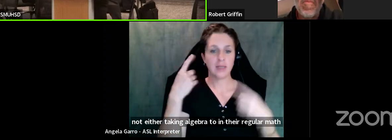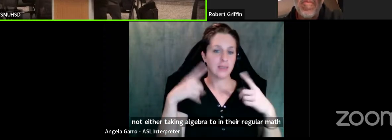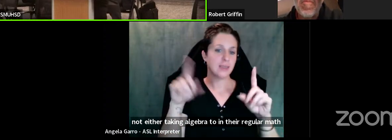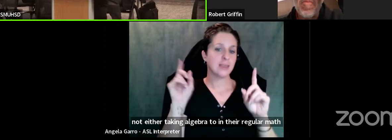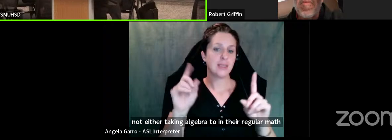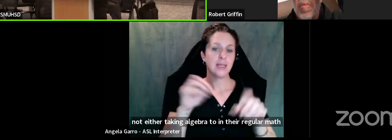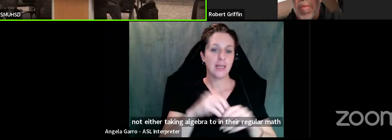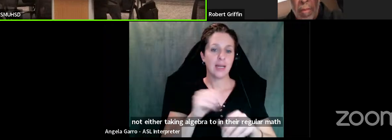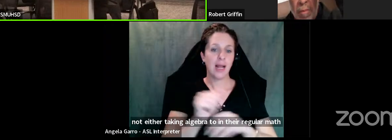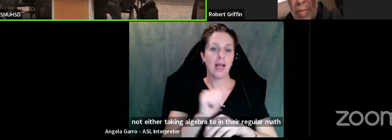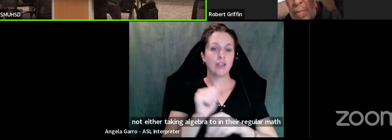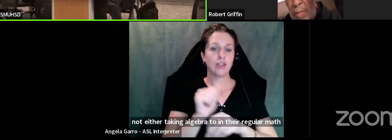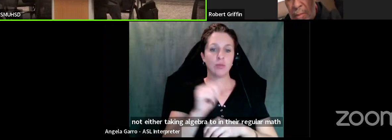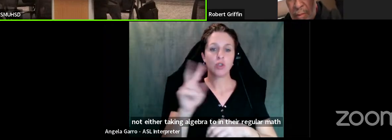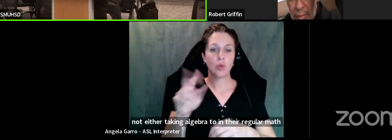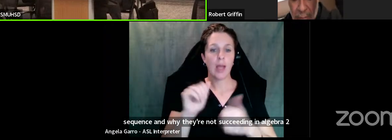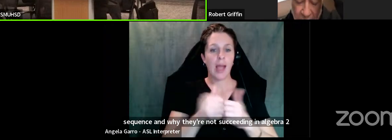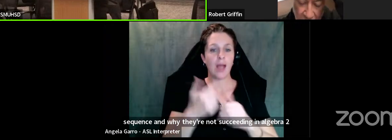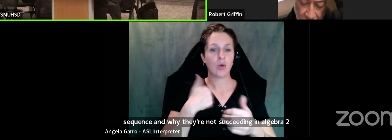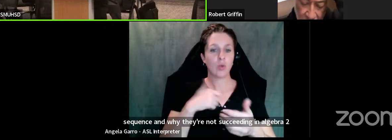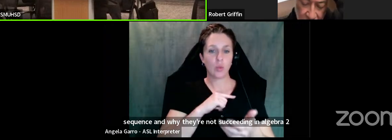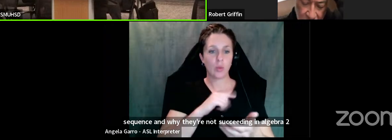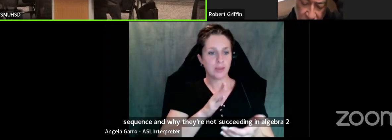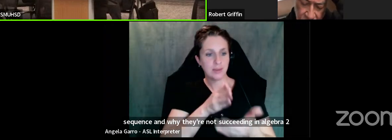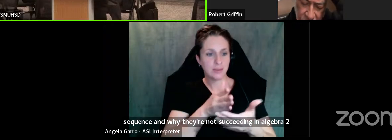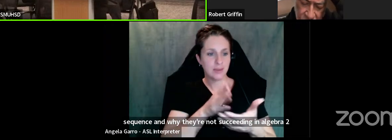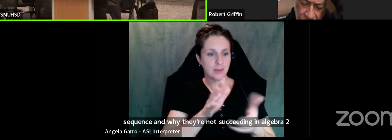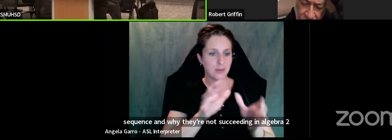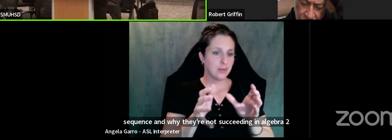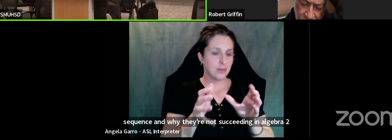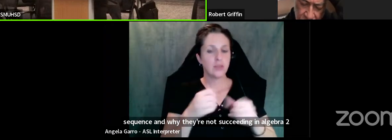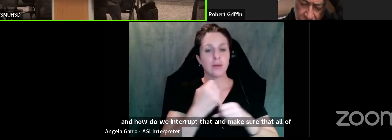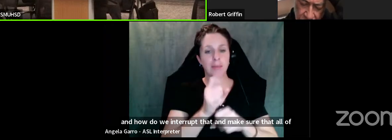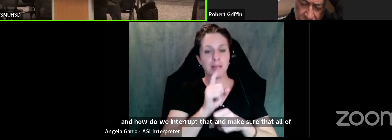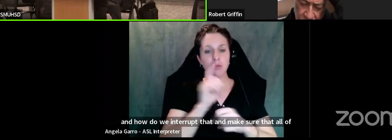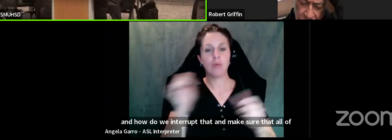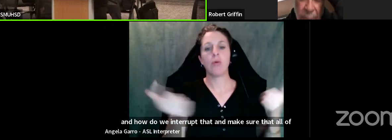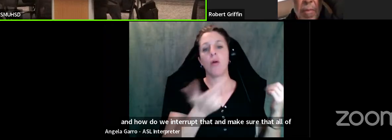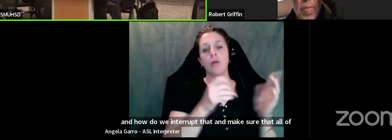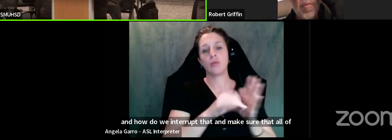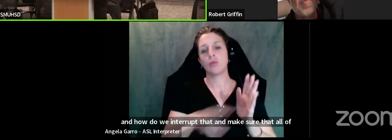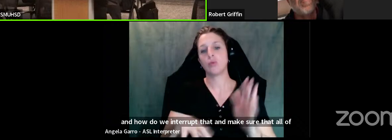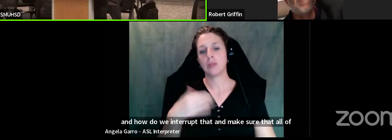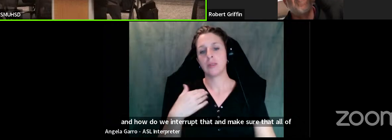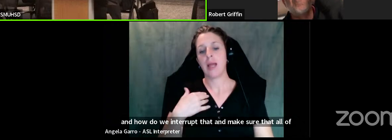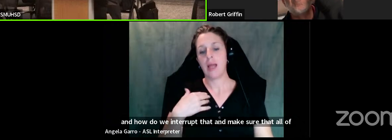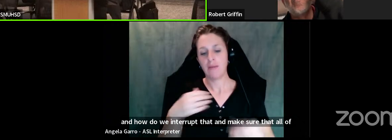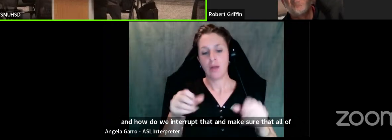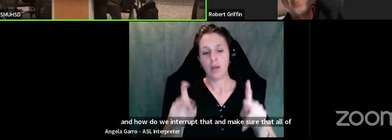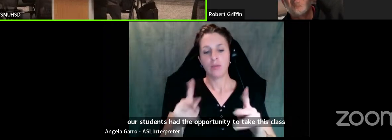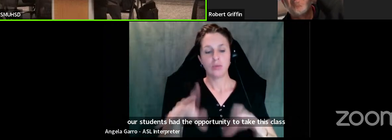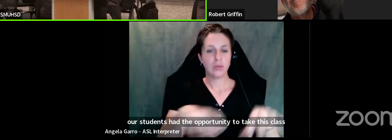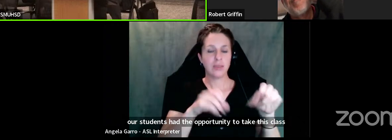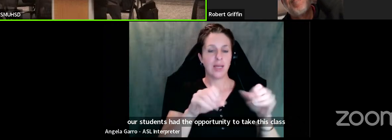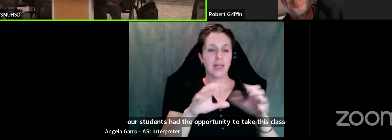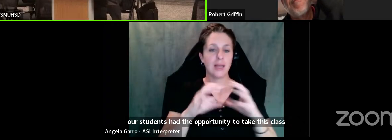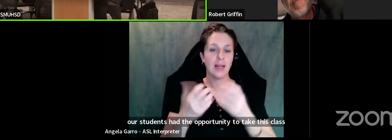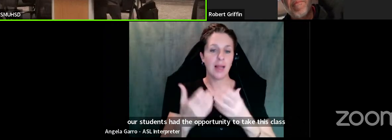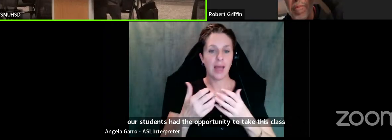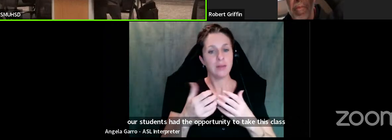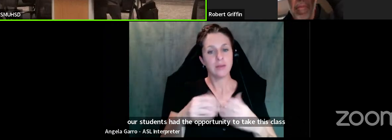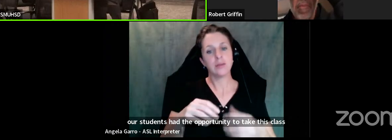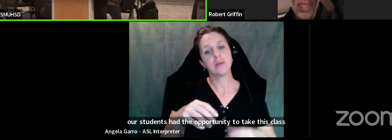2. And how do we interrupt that and make sure that all of our students have the opportunity to take this class and meet A through G